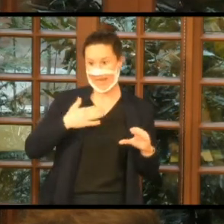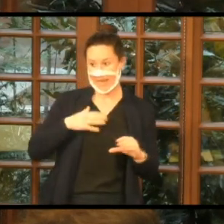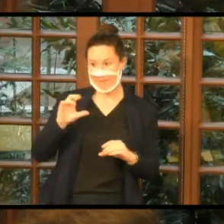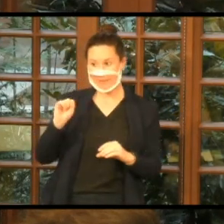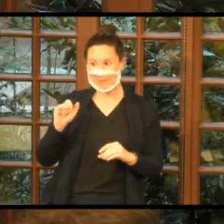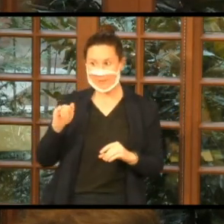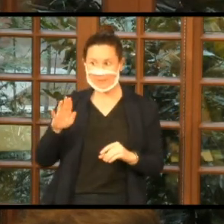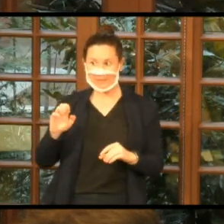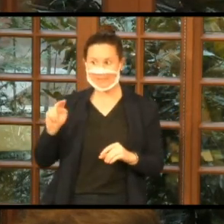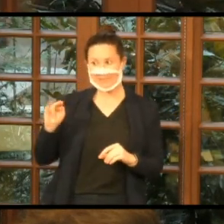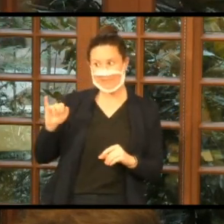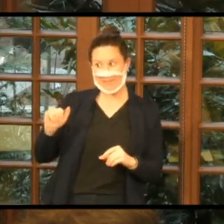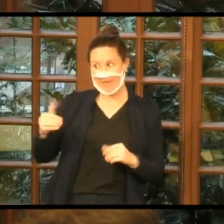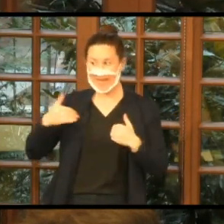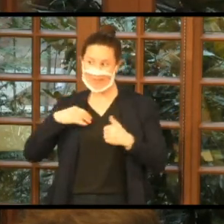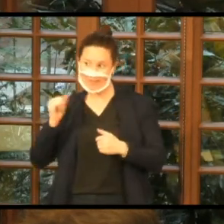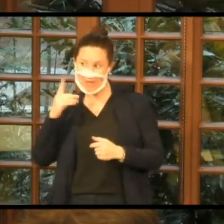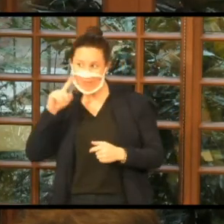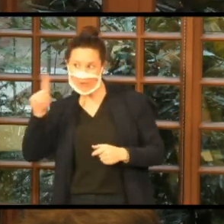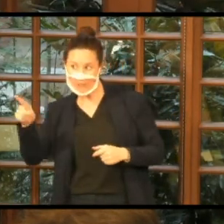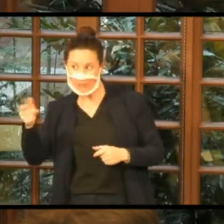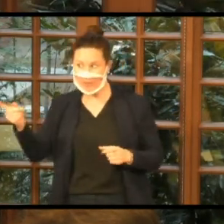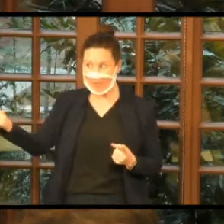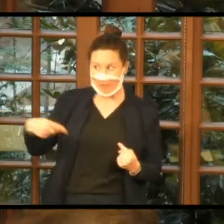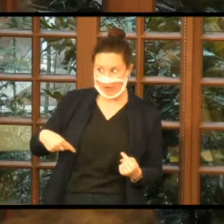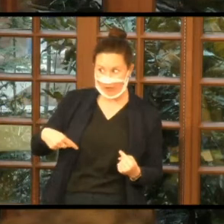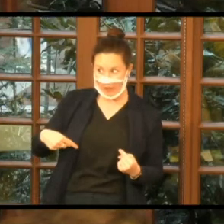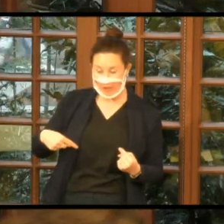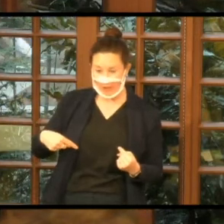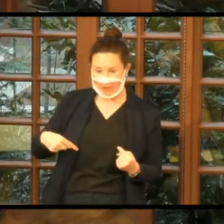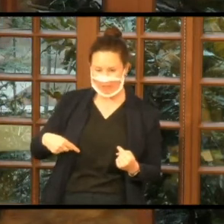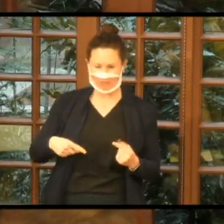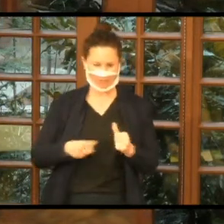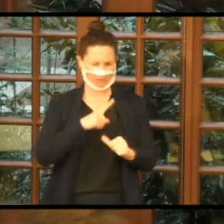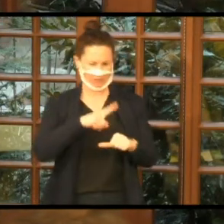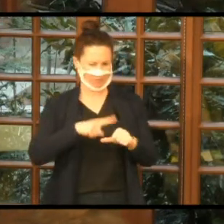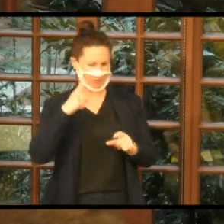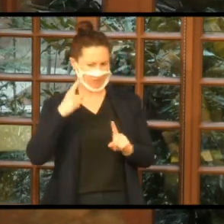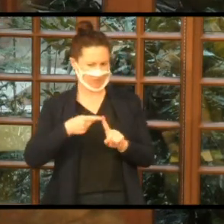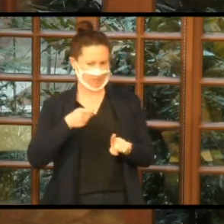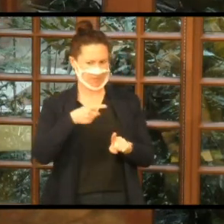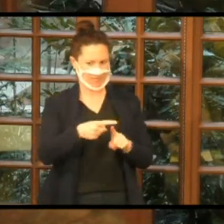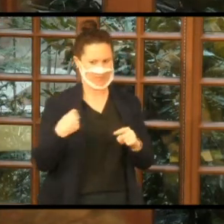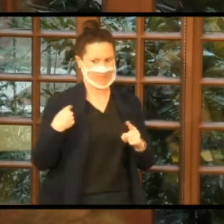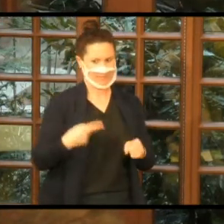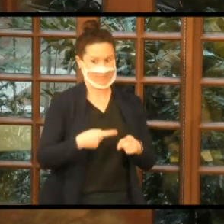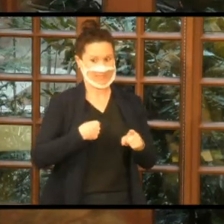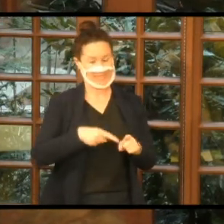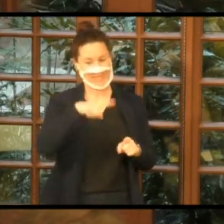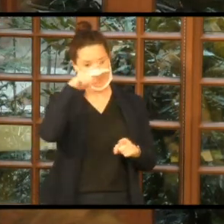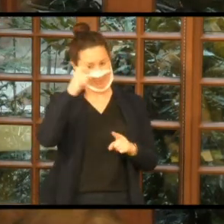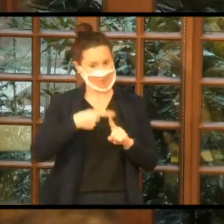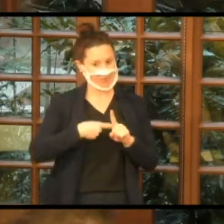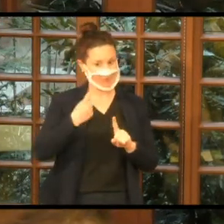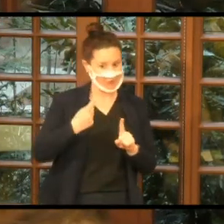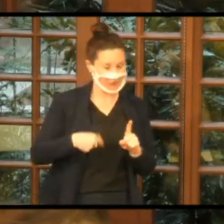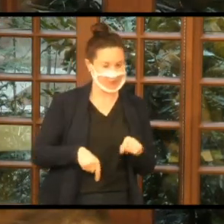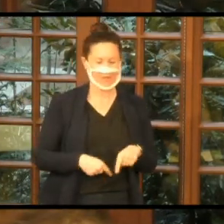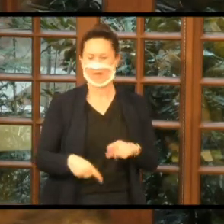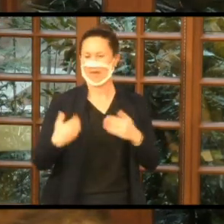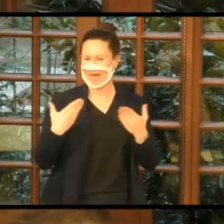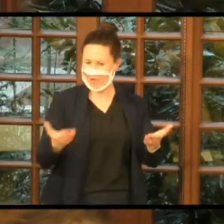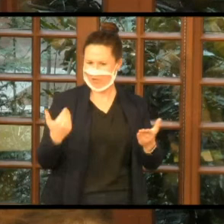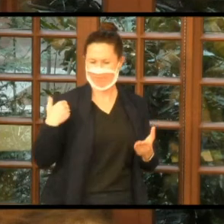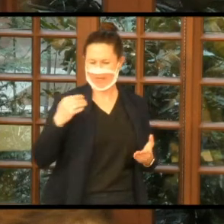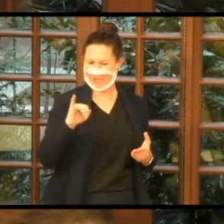you. Come over? It's the first I've heard from him since his bout with summer fever. I had offered in July to